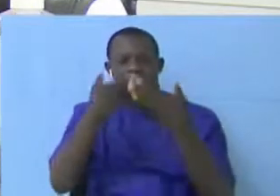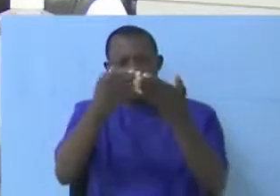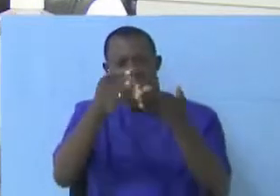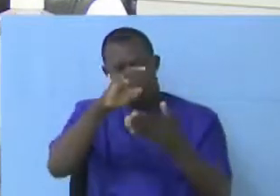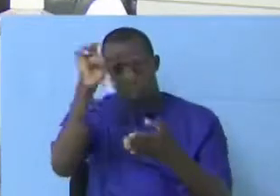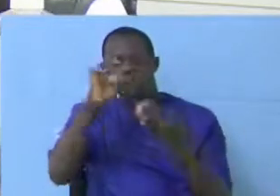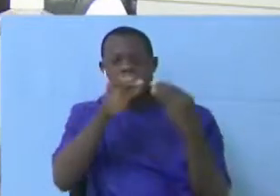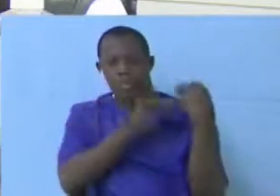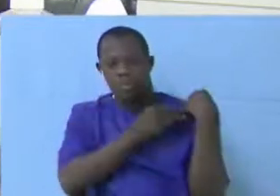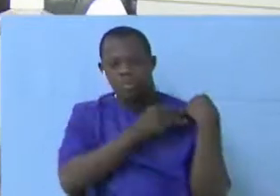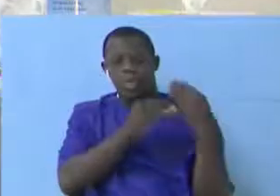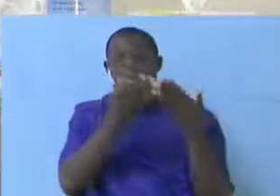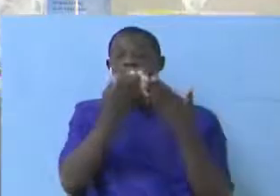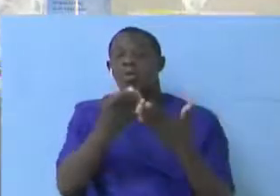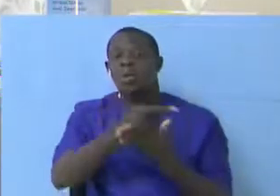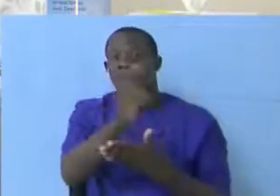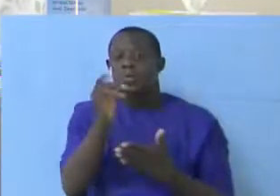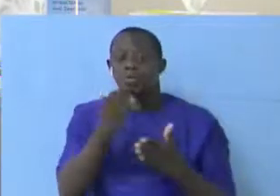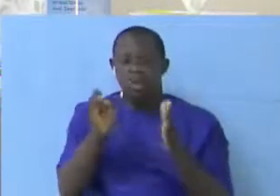investigate?